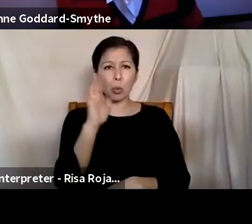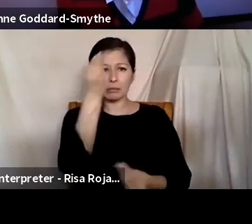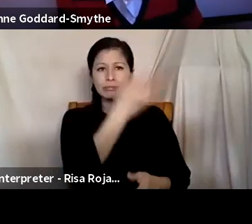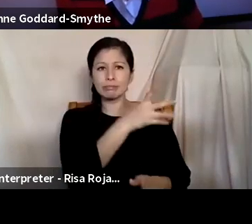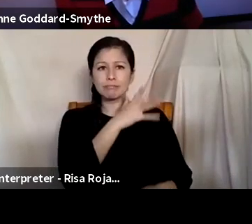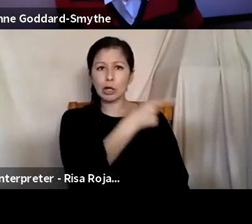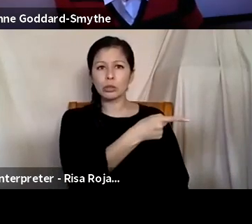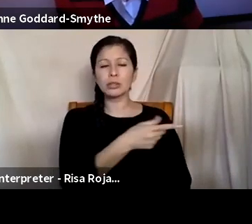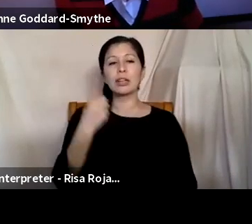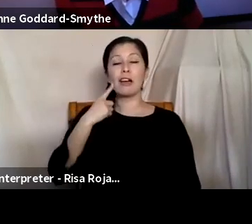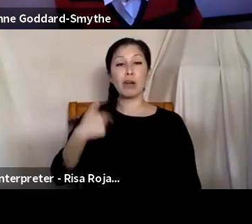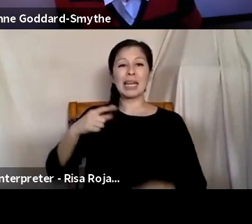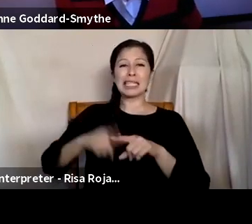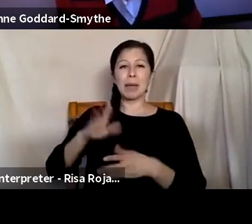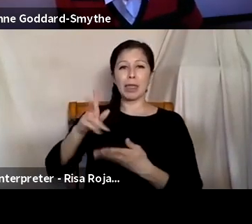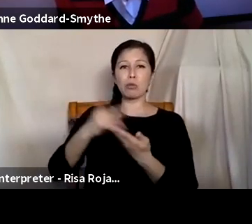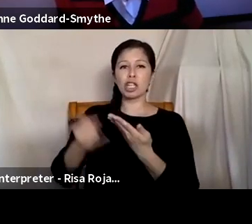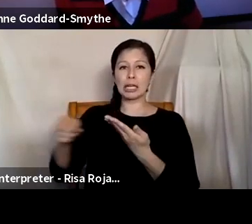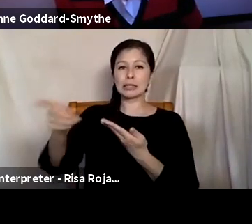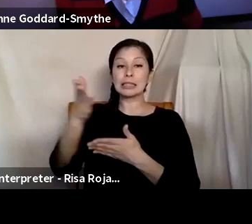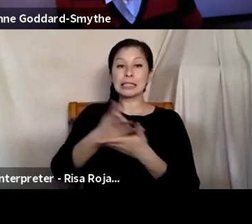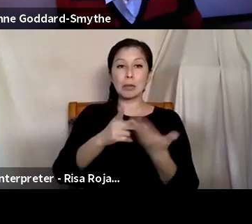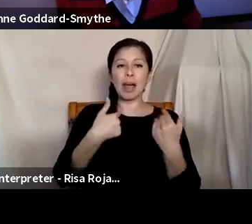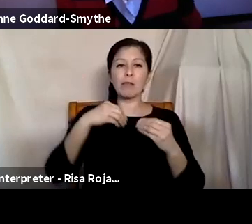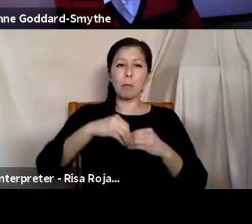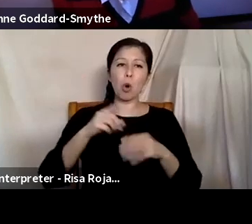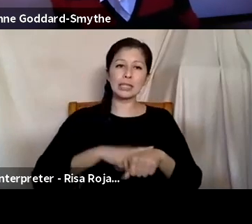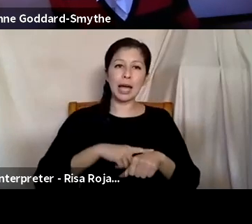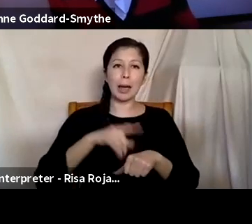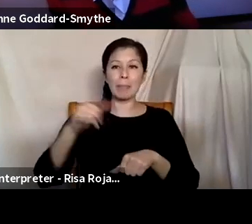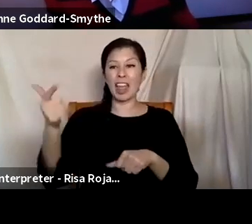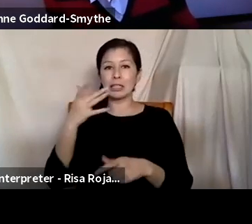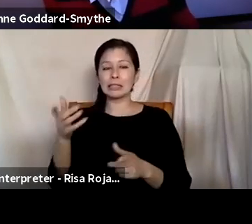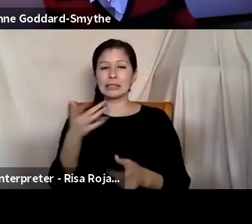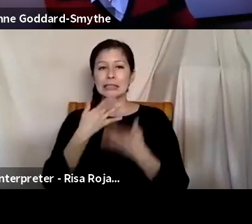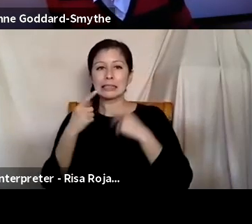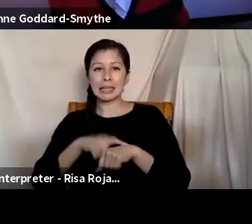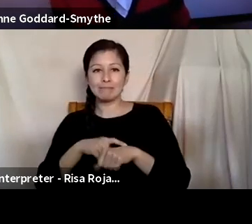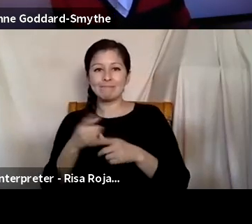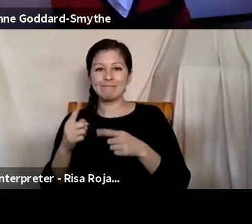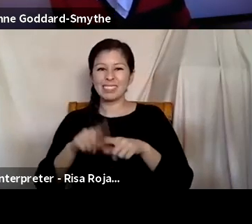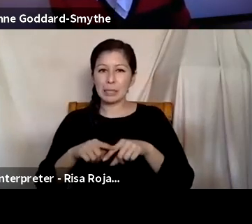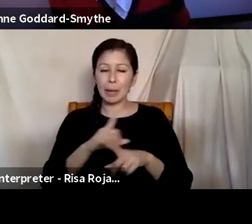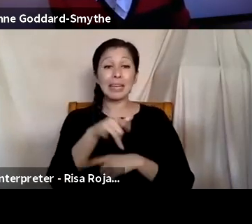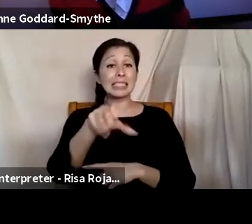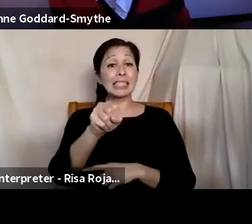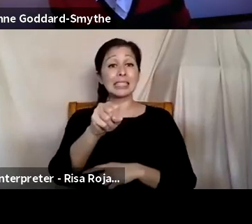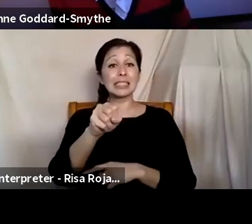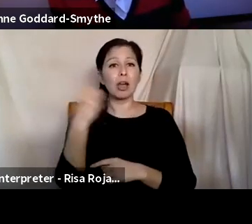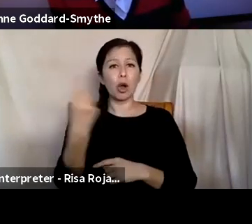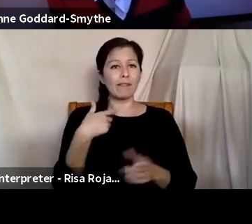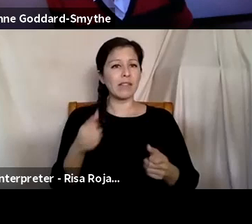For me, it depends on the project. Some projects I have a little more lead time than other projects. But yes, there is always